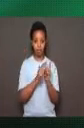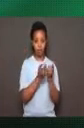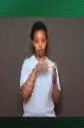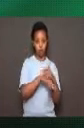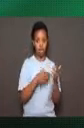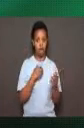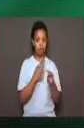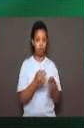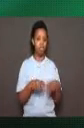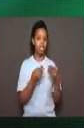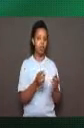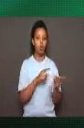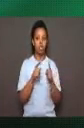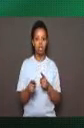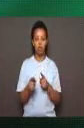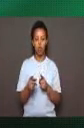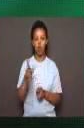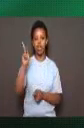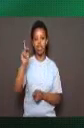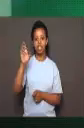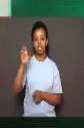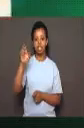are called ketoses.